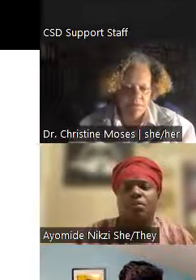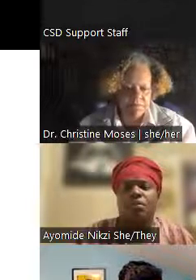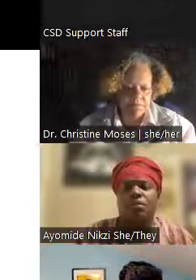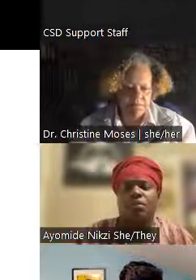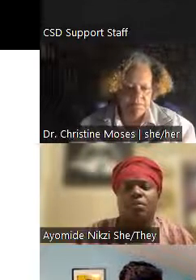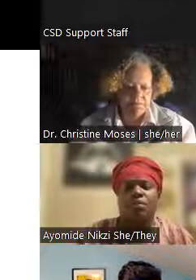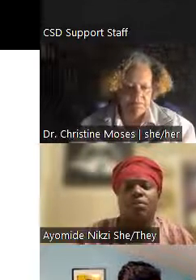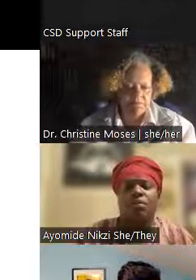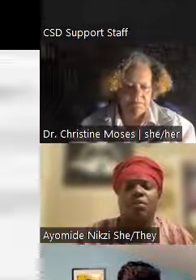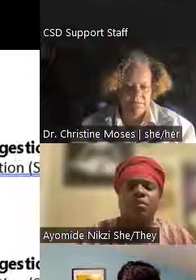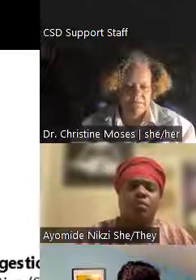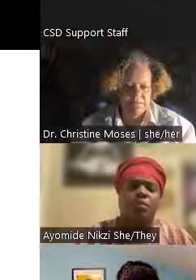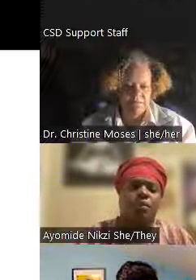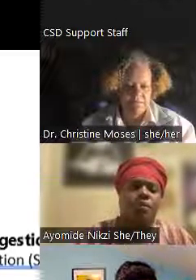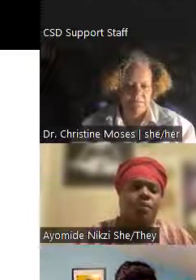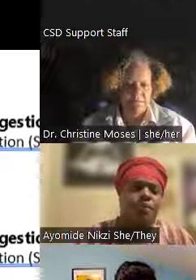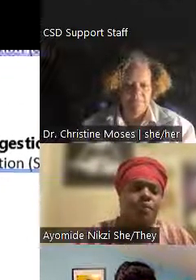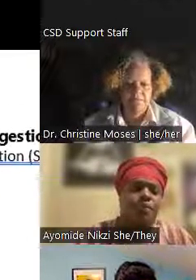Thank you.